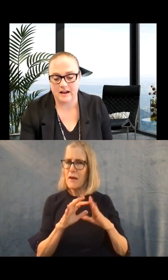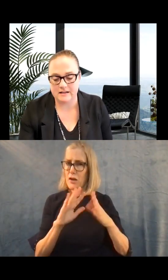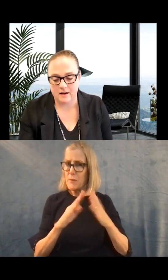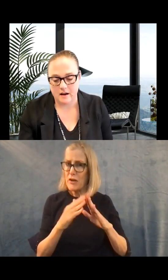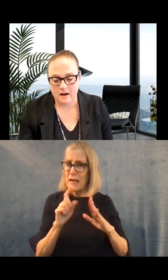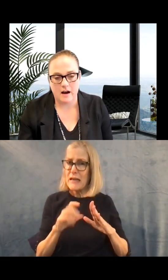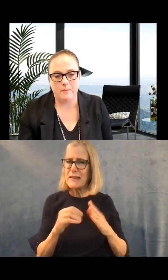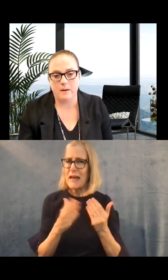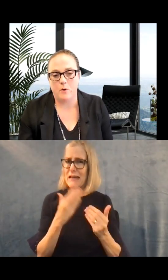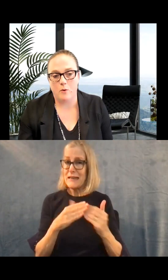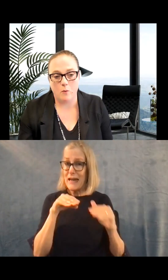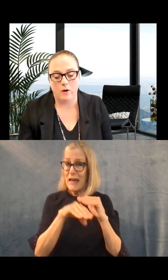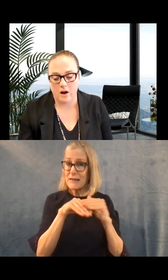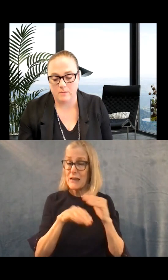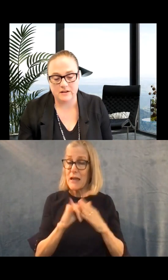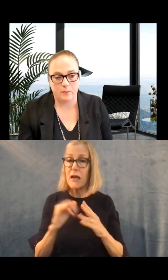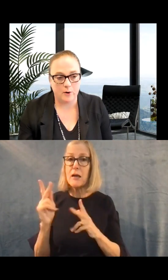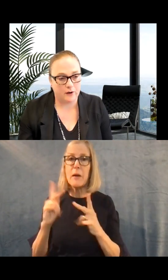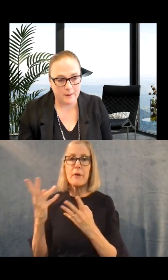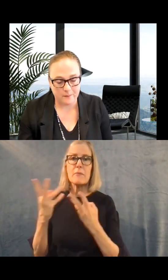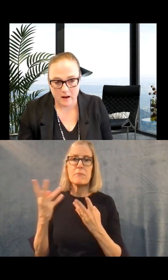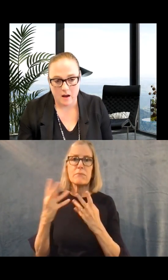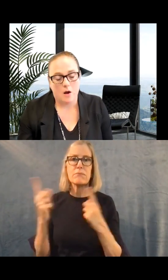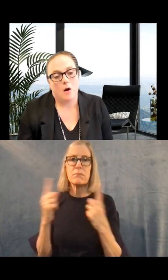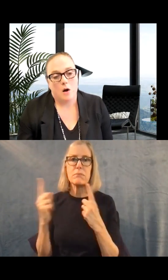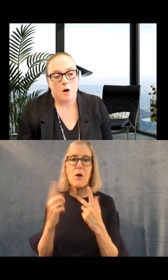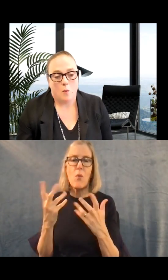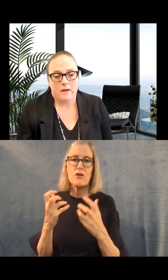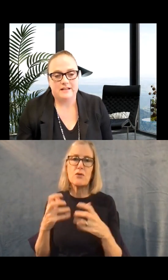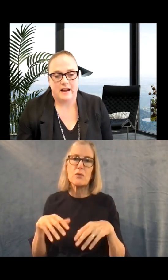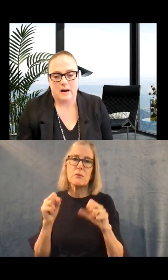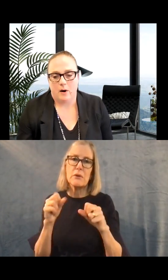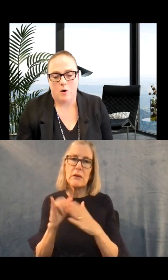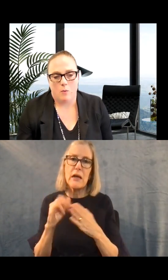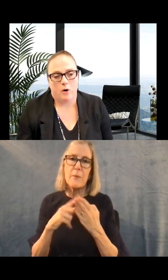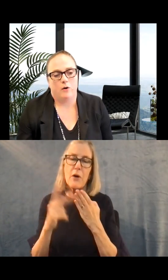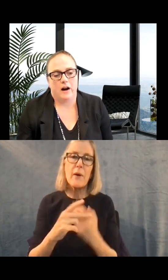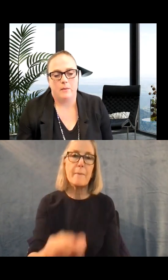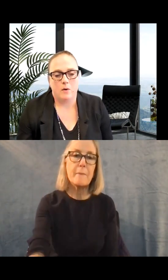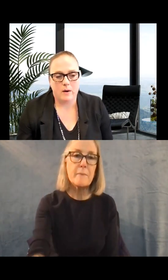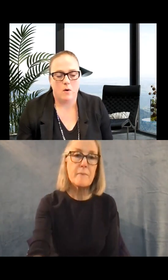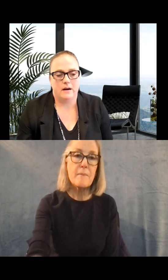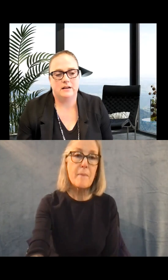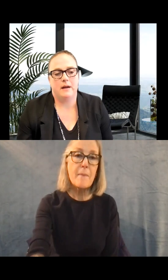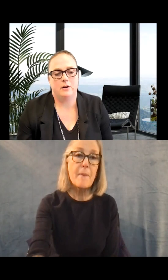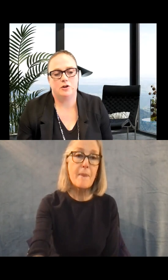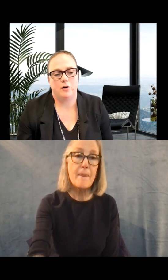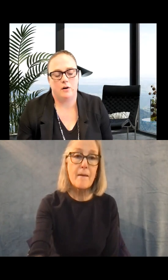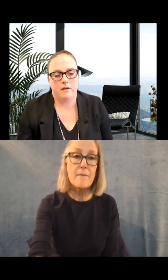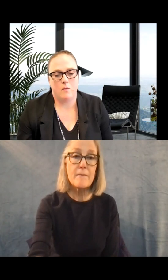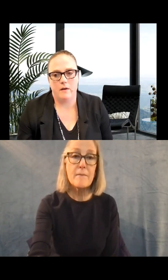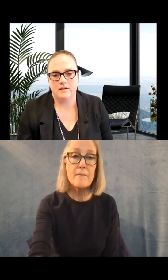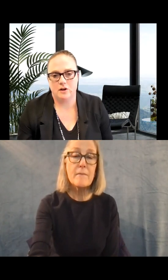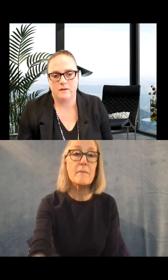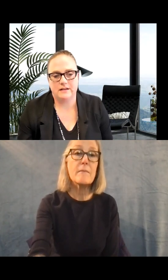to access, people will come to the program. With setting up our whole program, we wanted to make